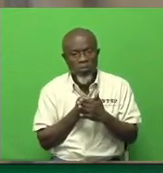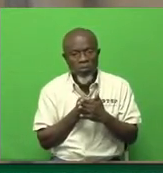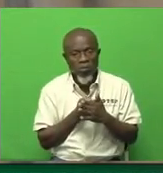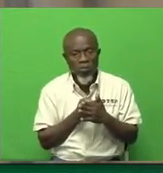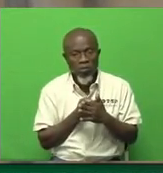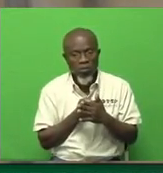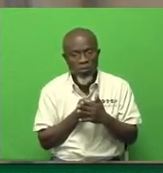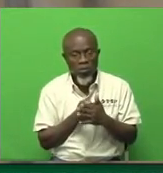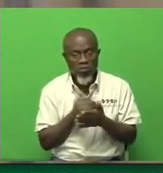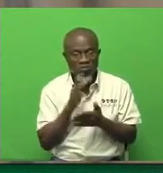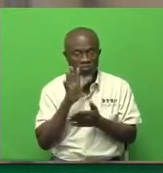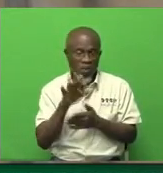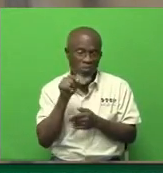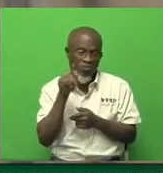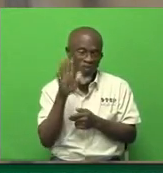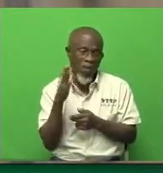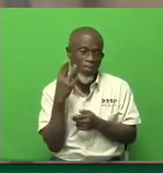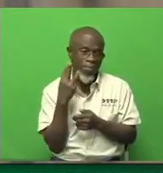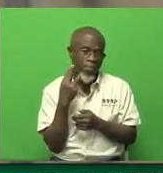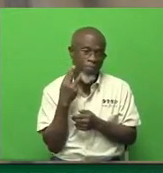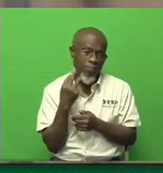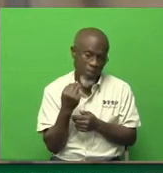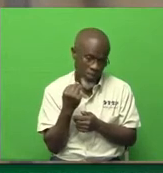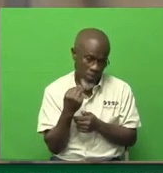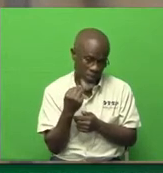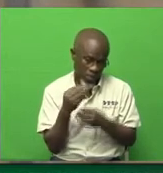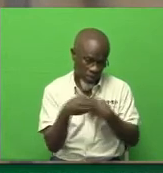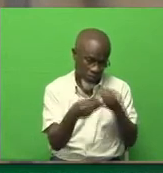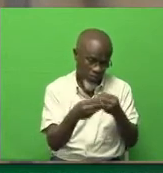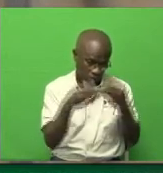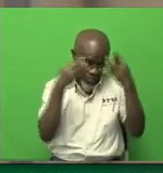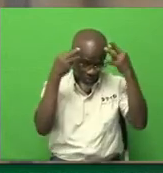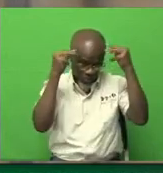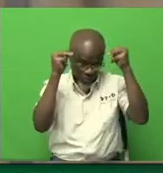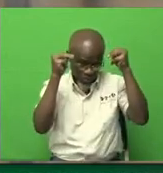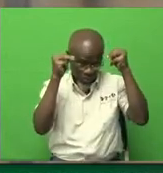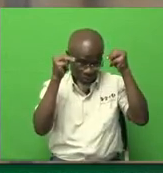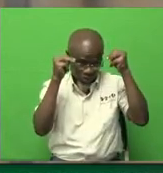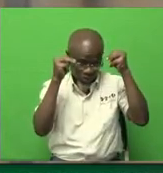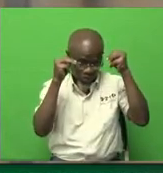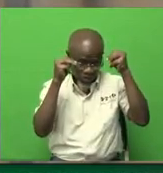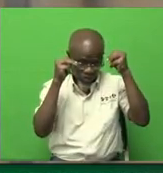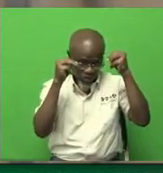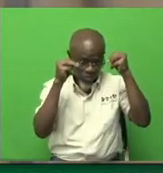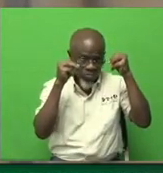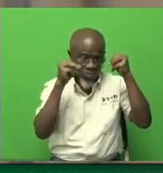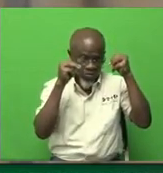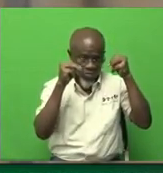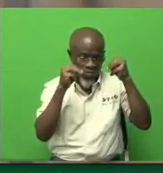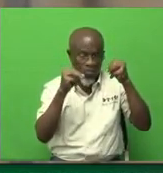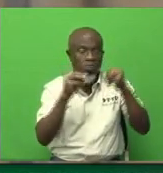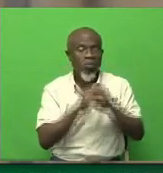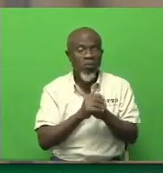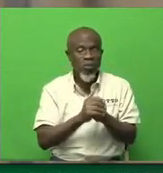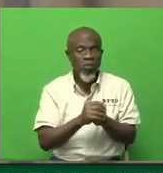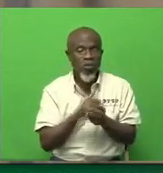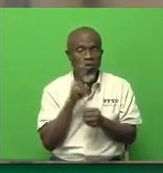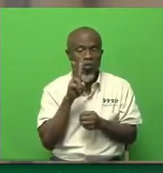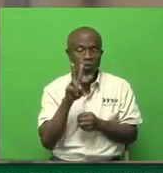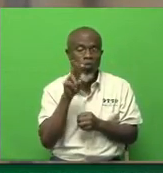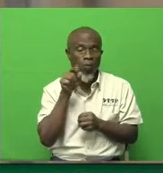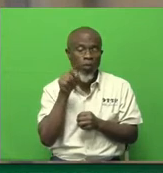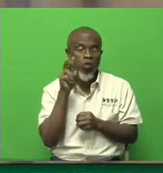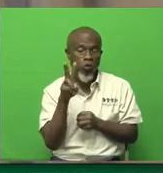5.5 million allocations in Ministry of Education approximately 2.2 billion is used to pay teachers 1.3 billion